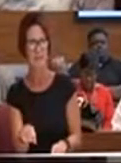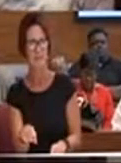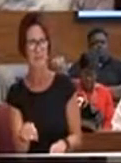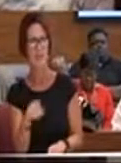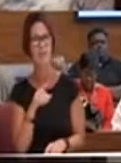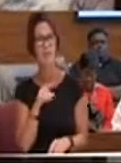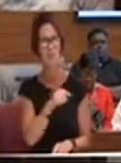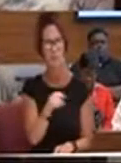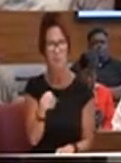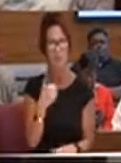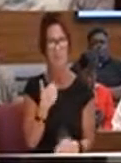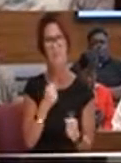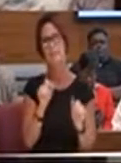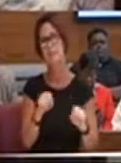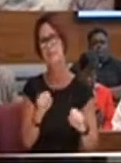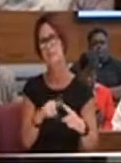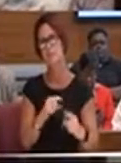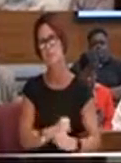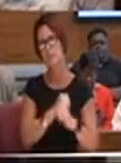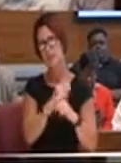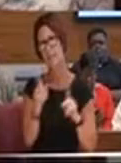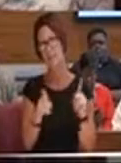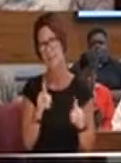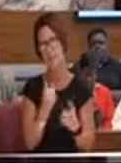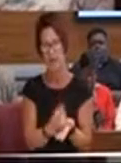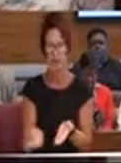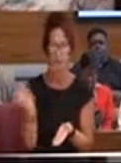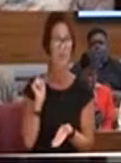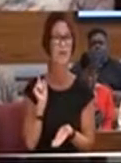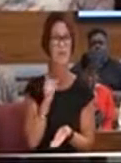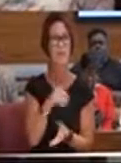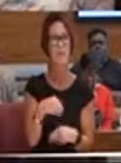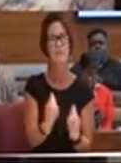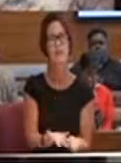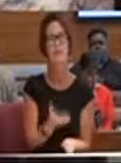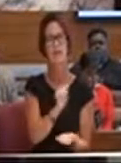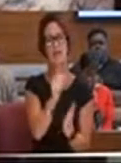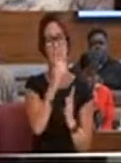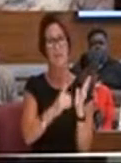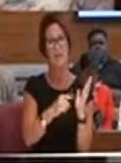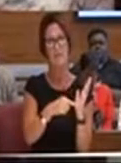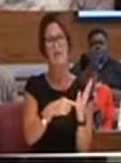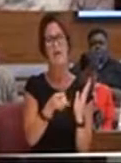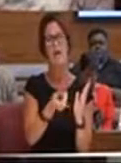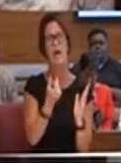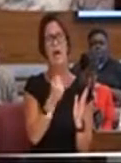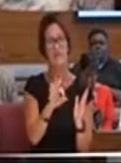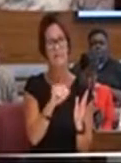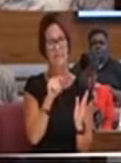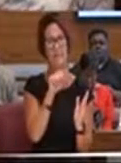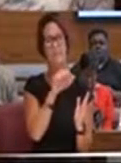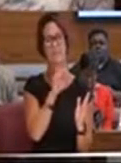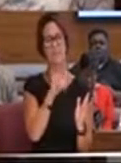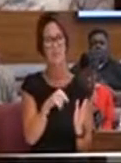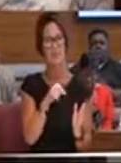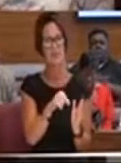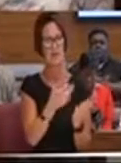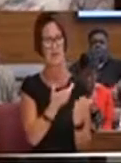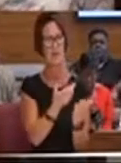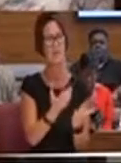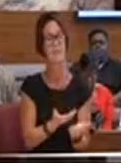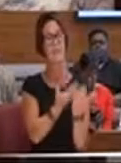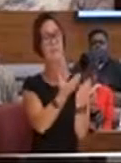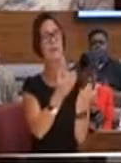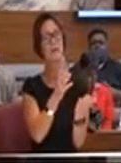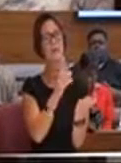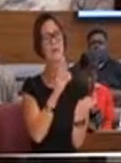the ability to protect people. Last week, you were provided with the draft of an ordinance that will do that. I am so happy that you are pulling